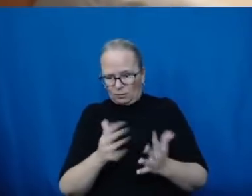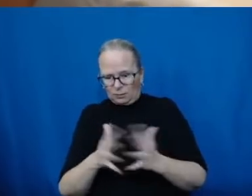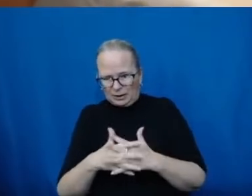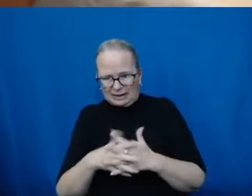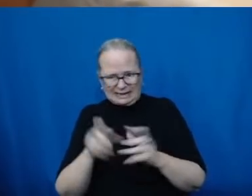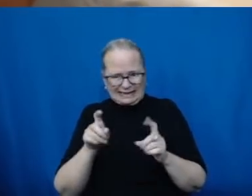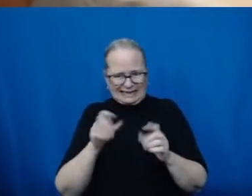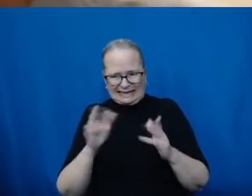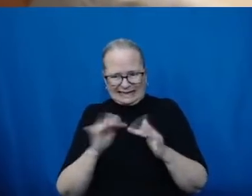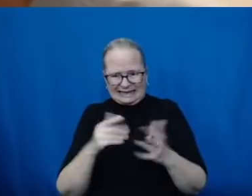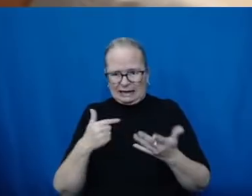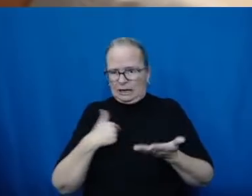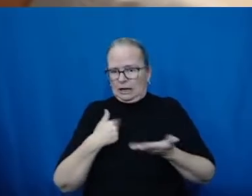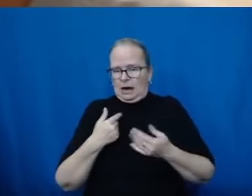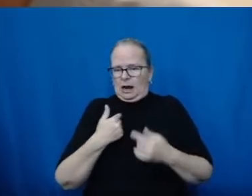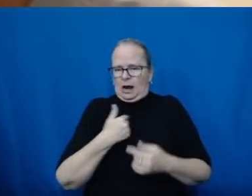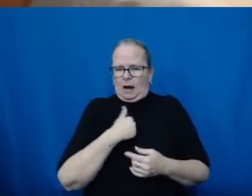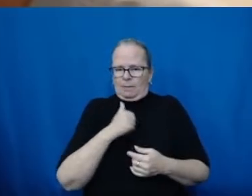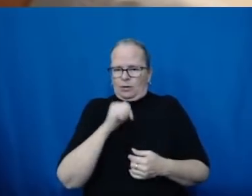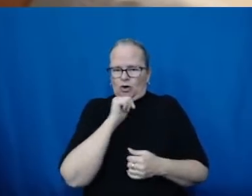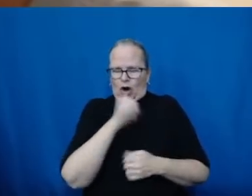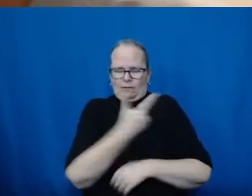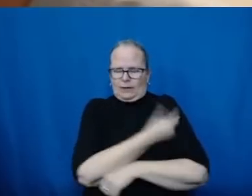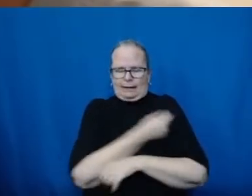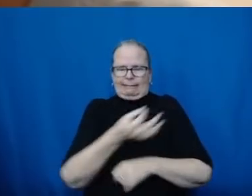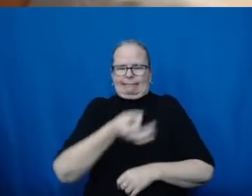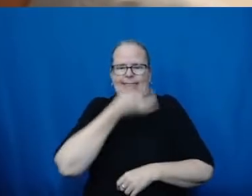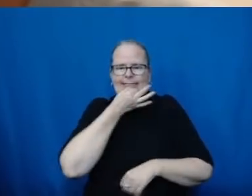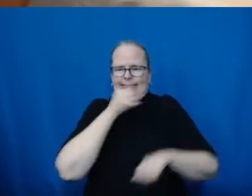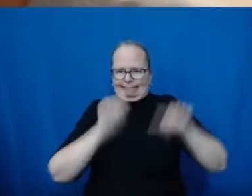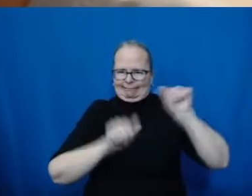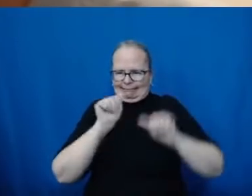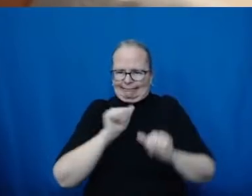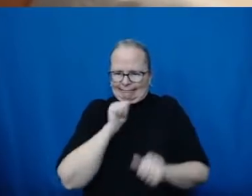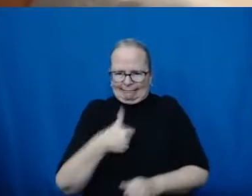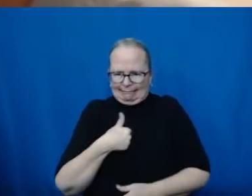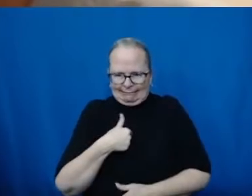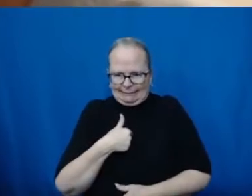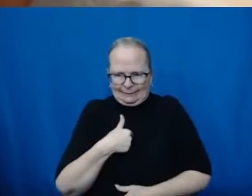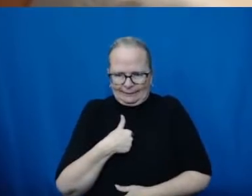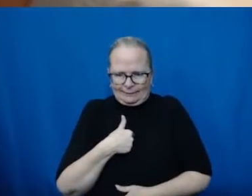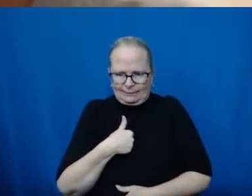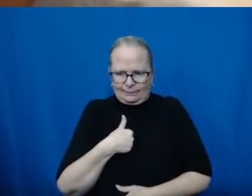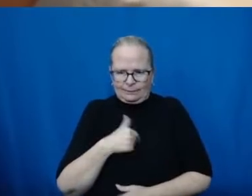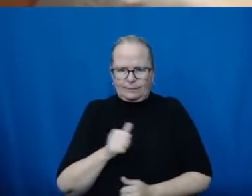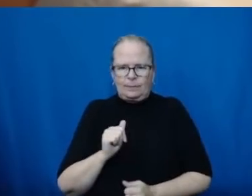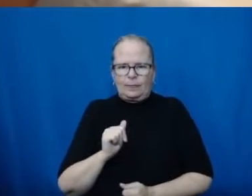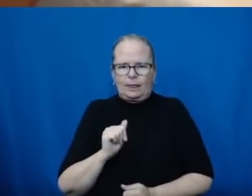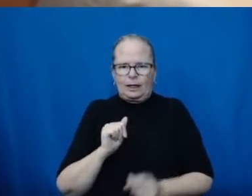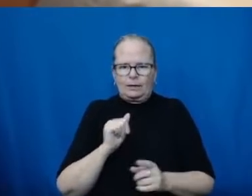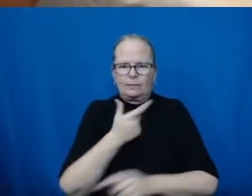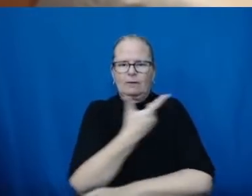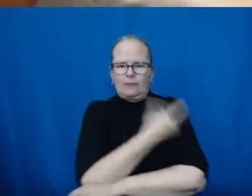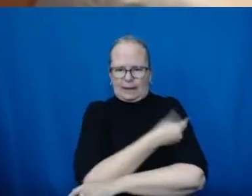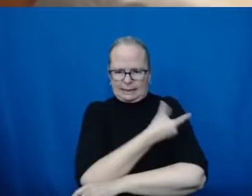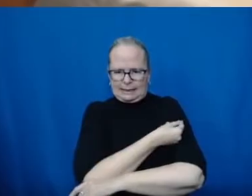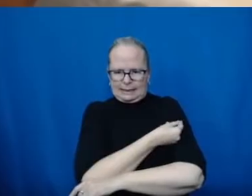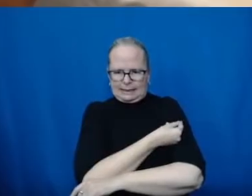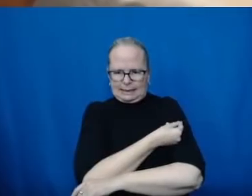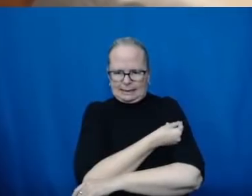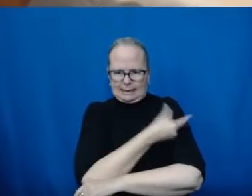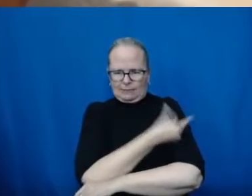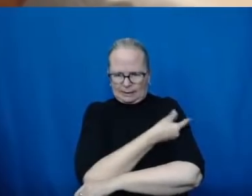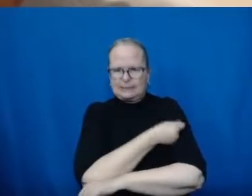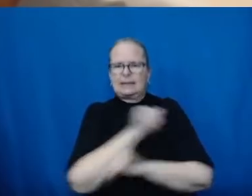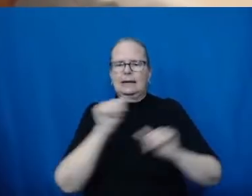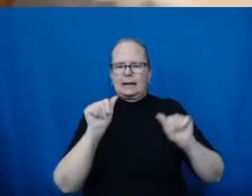COVID-19 vaccinations, but I know that I could very easily have thought harder about that decision had it been when